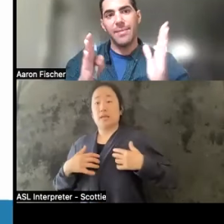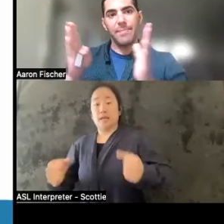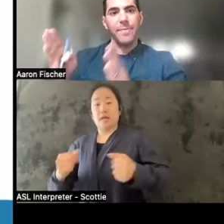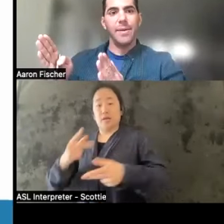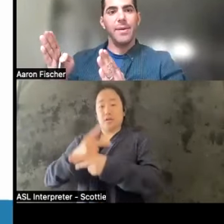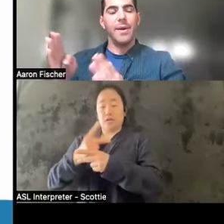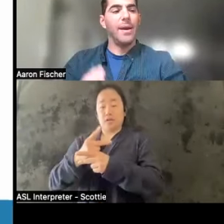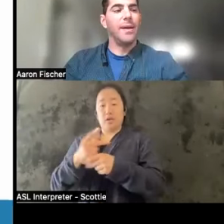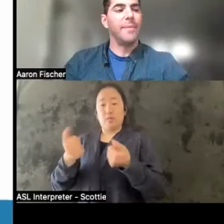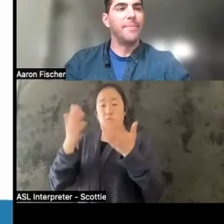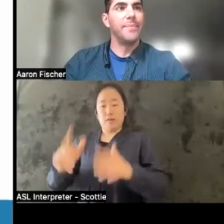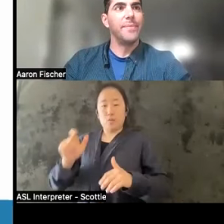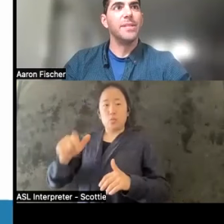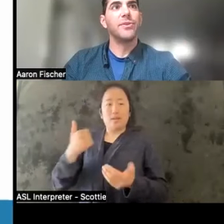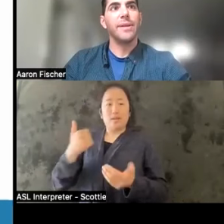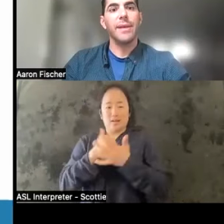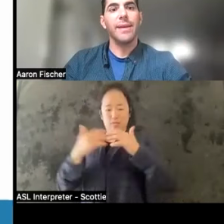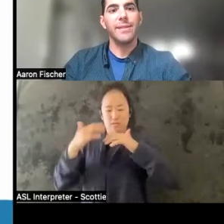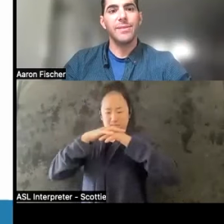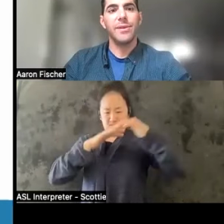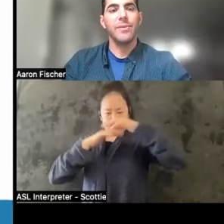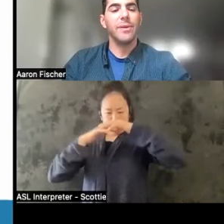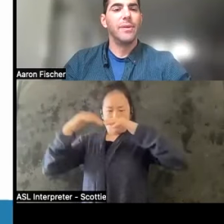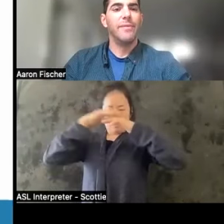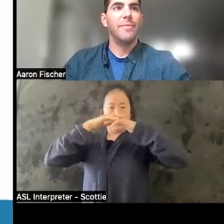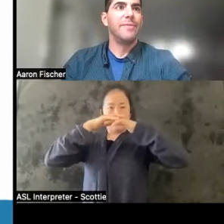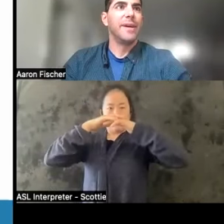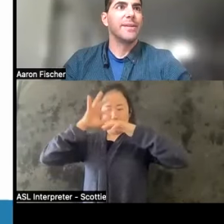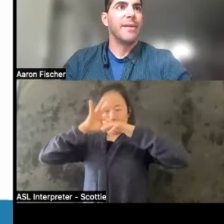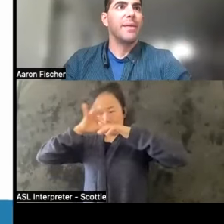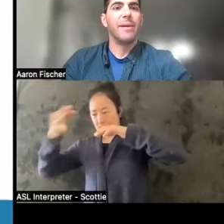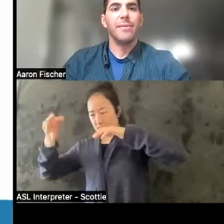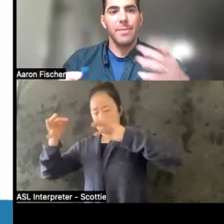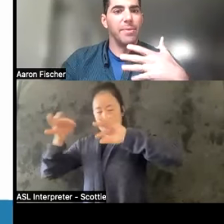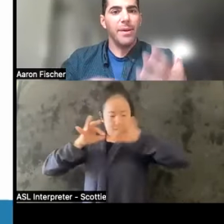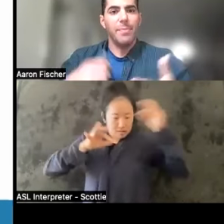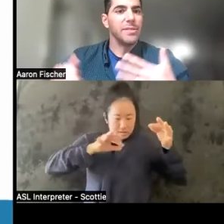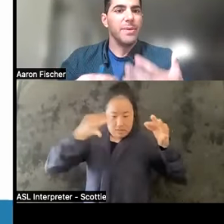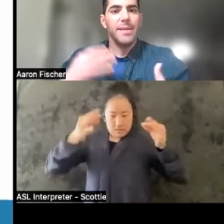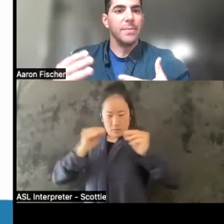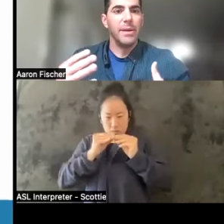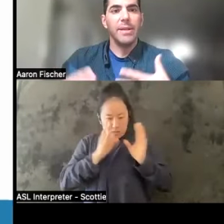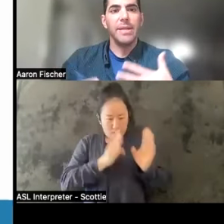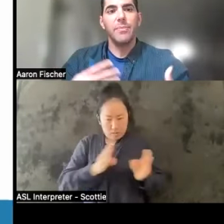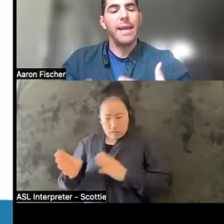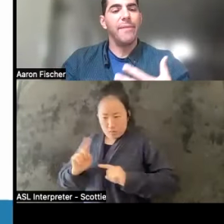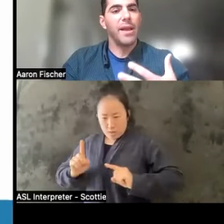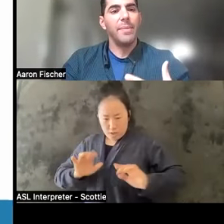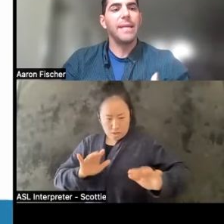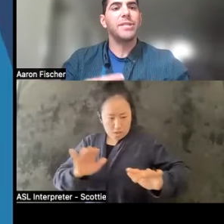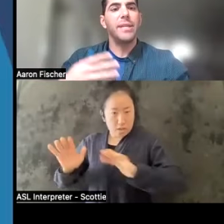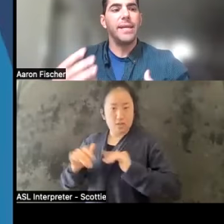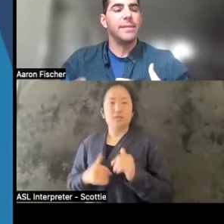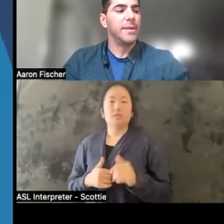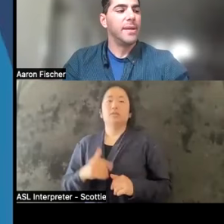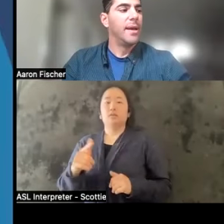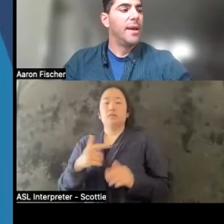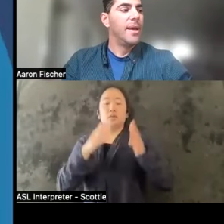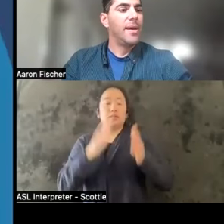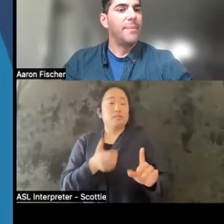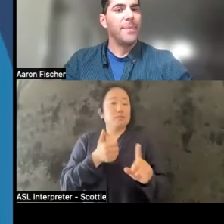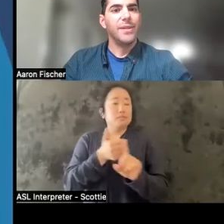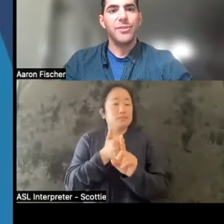address them discreetly. And so we've talked a lot about a person with disabilities who might have accommodation needs,